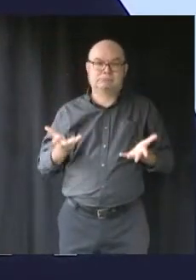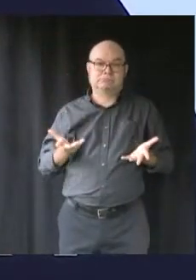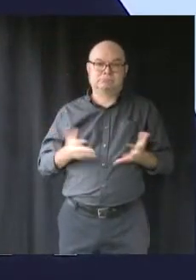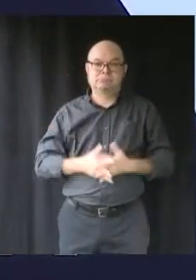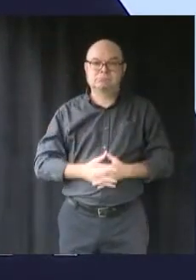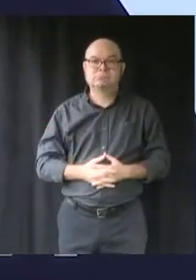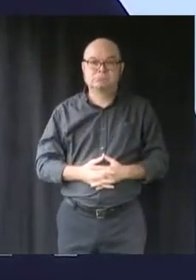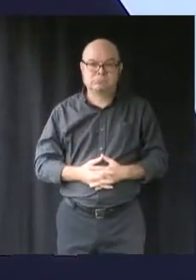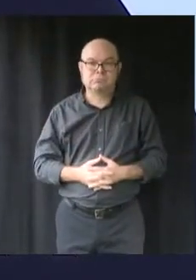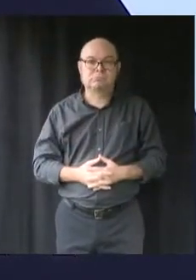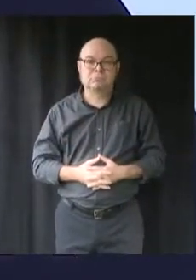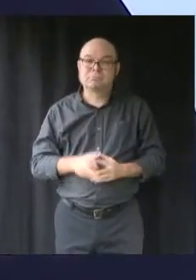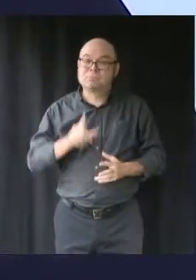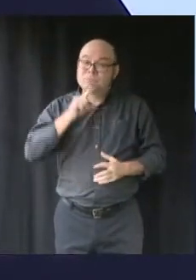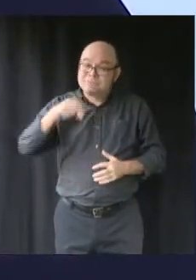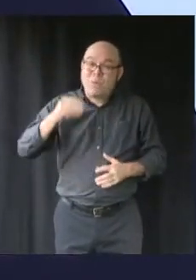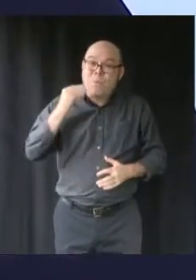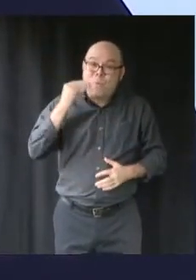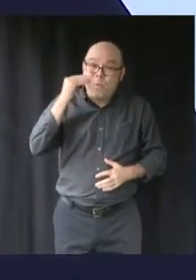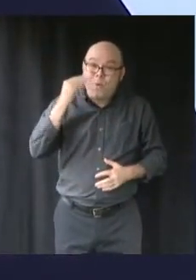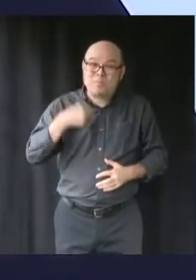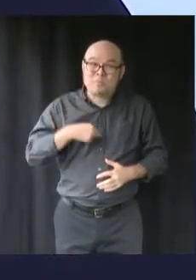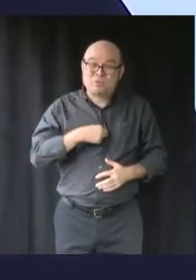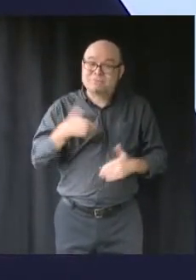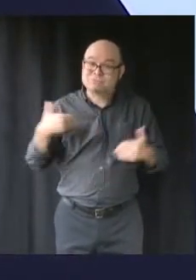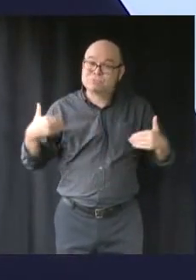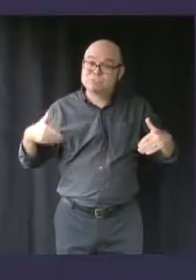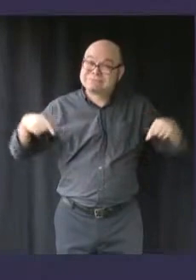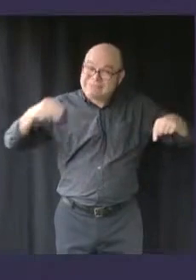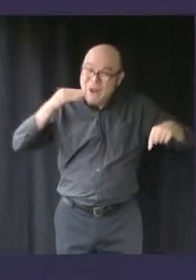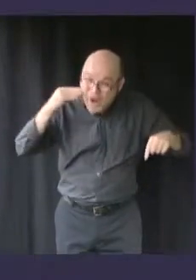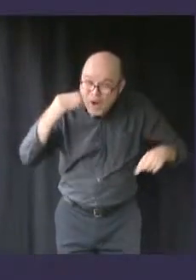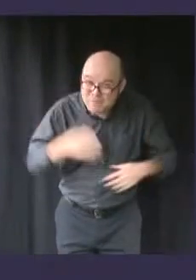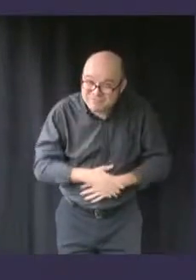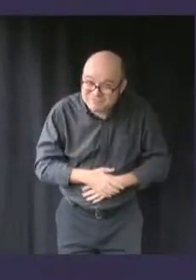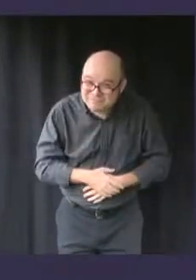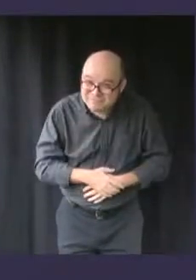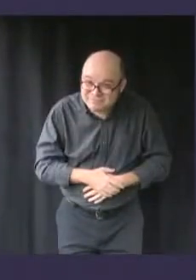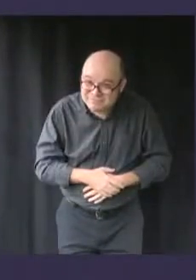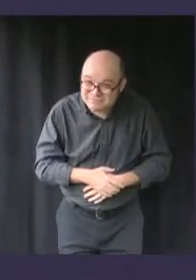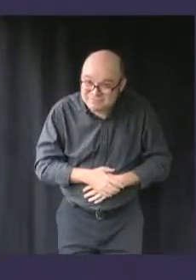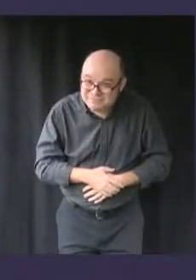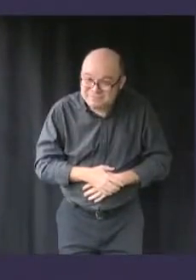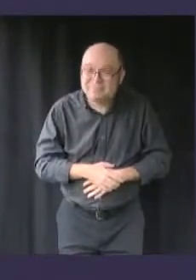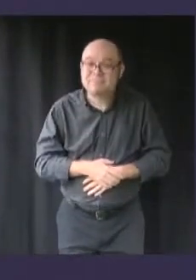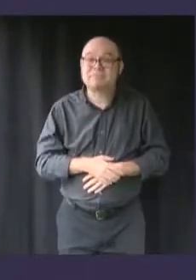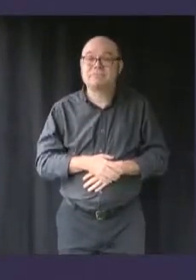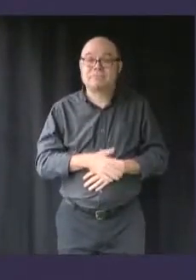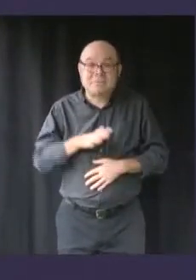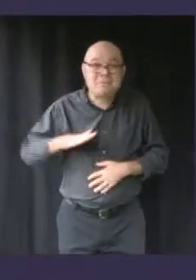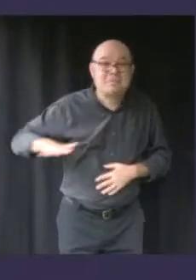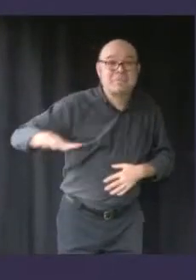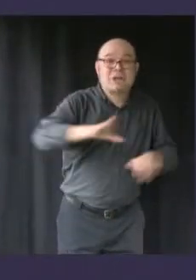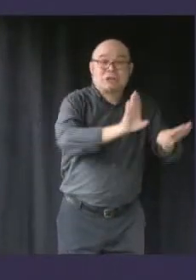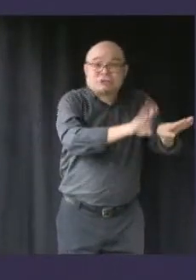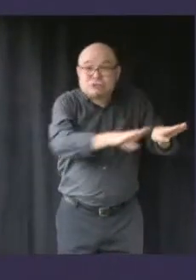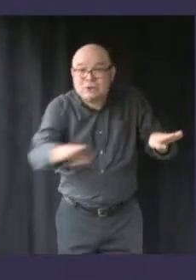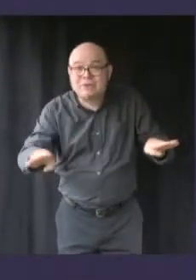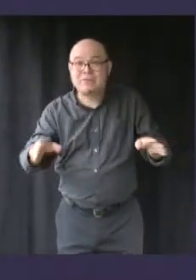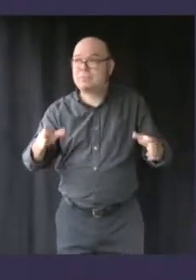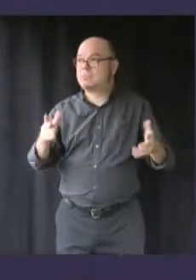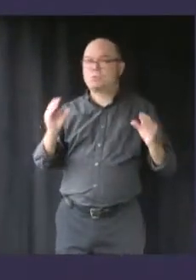82 million people, 35 million children who are displaced by persecution and conflict,